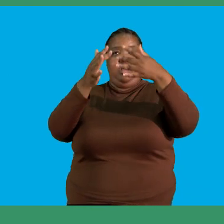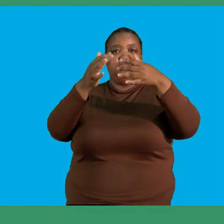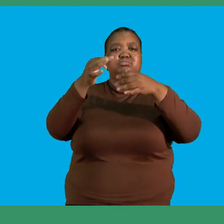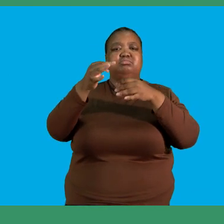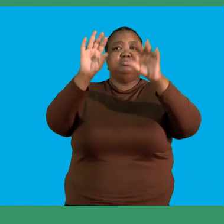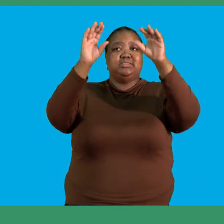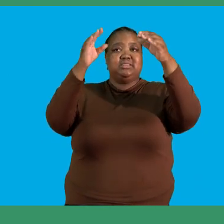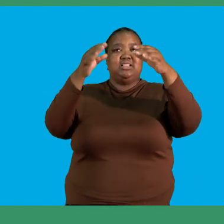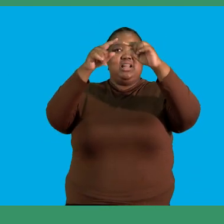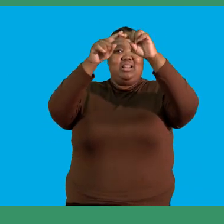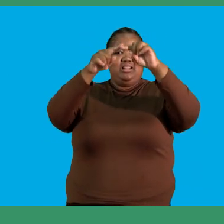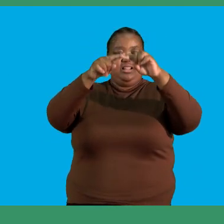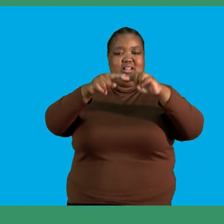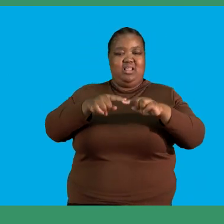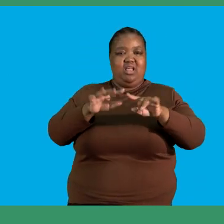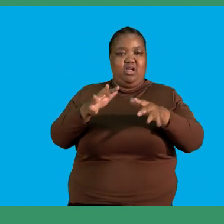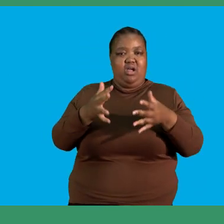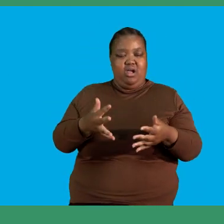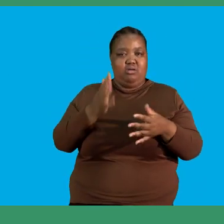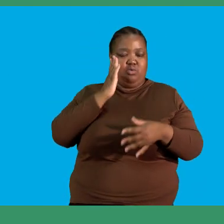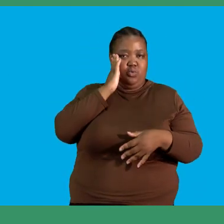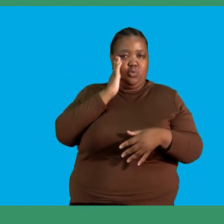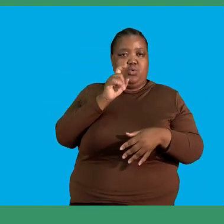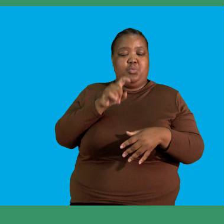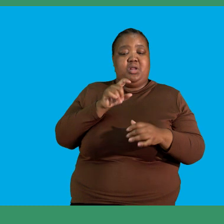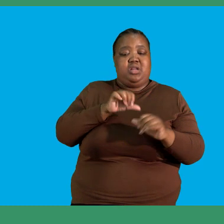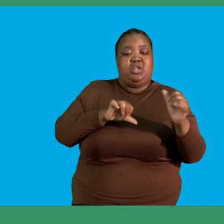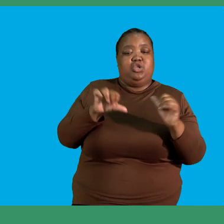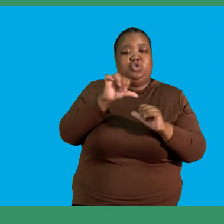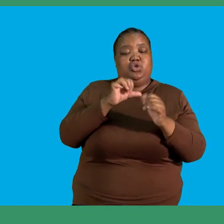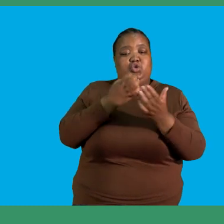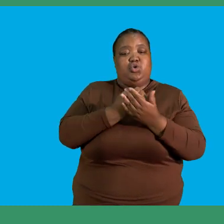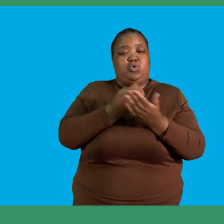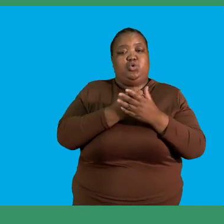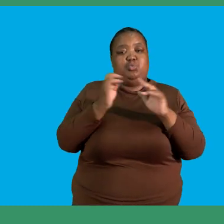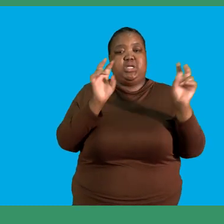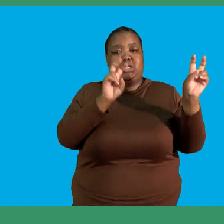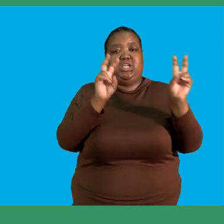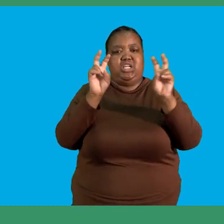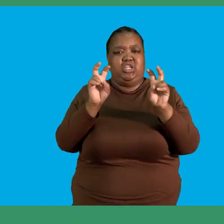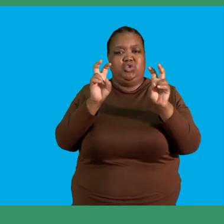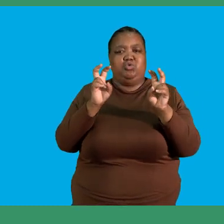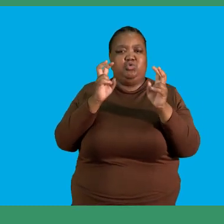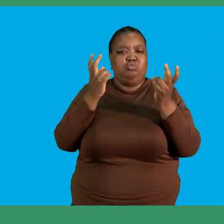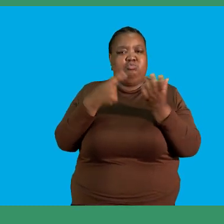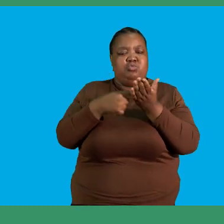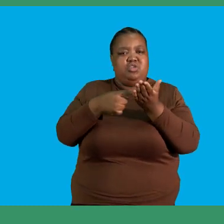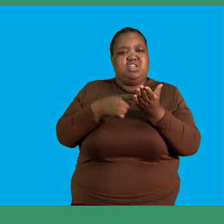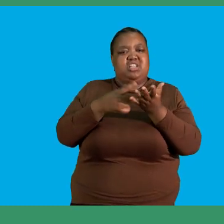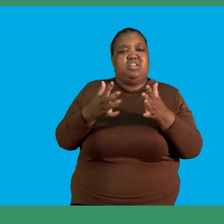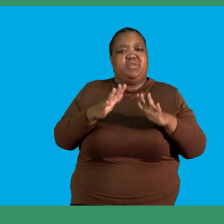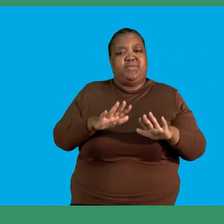sector depends on another. We also looked at the socio-economic issues, and we